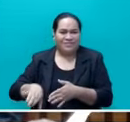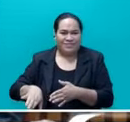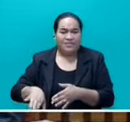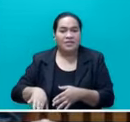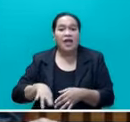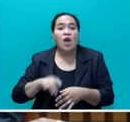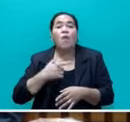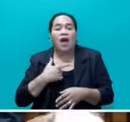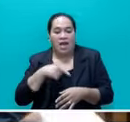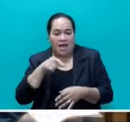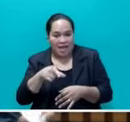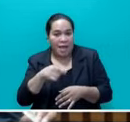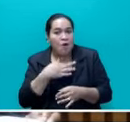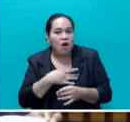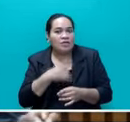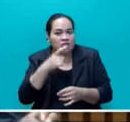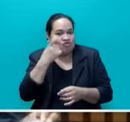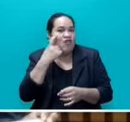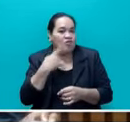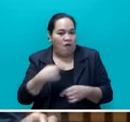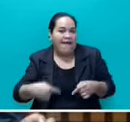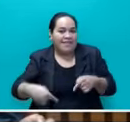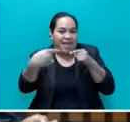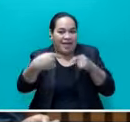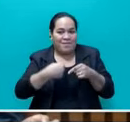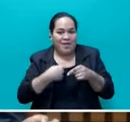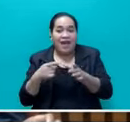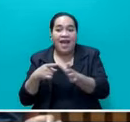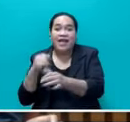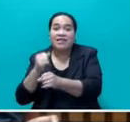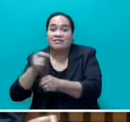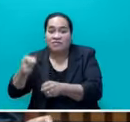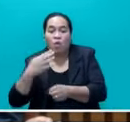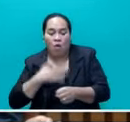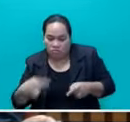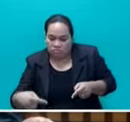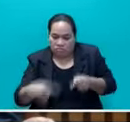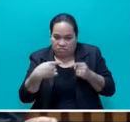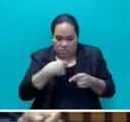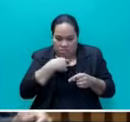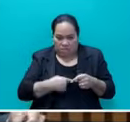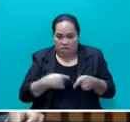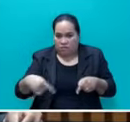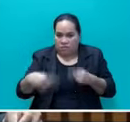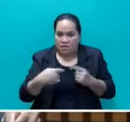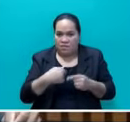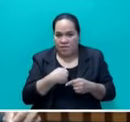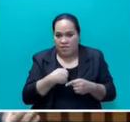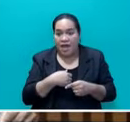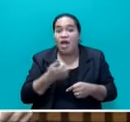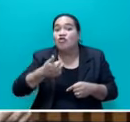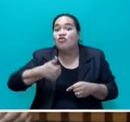which was simply a personal attack by the Honourable Minister against me. Yes, and